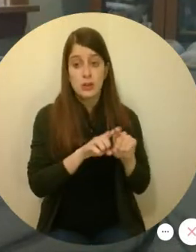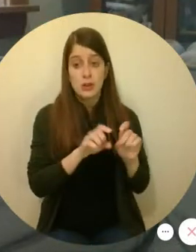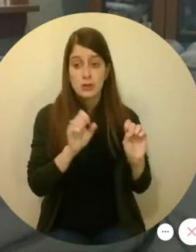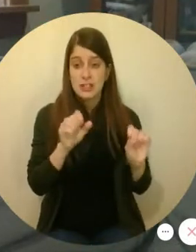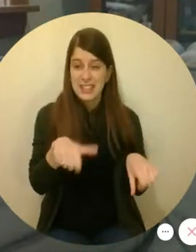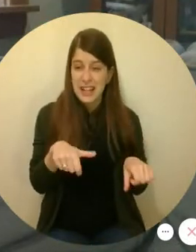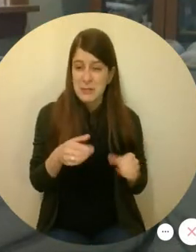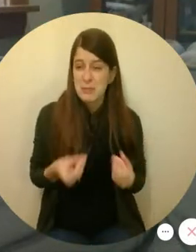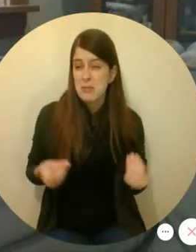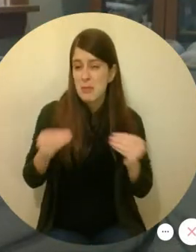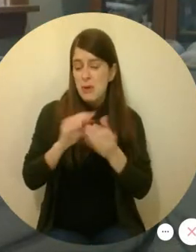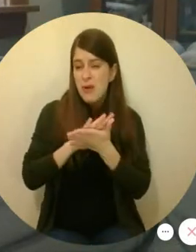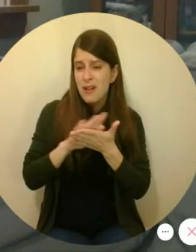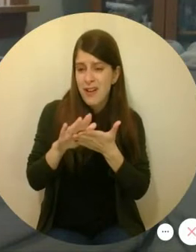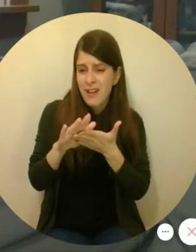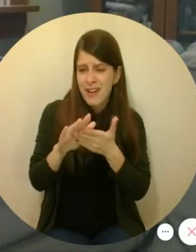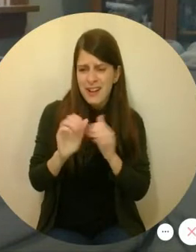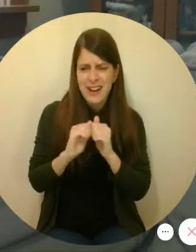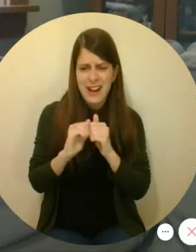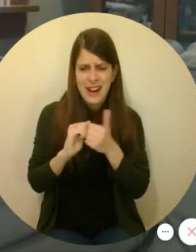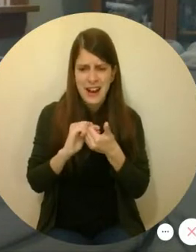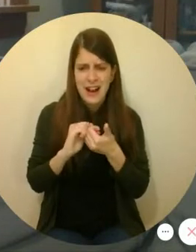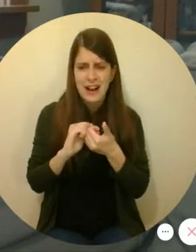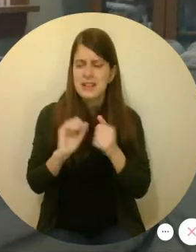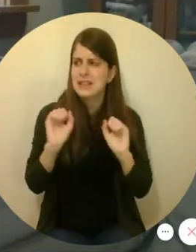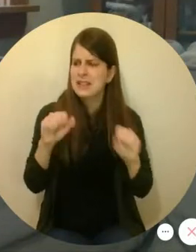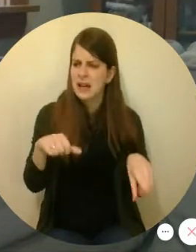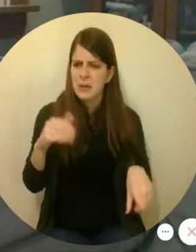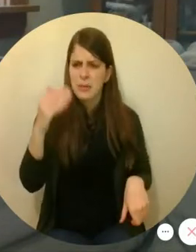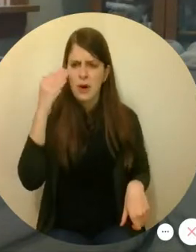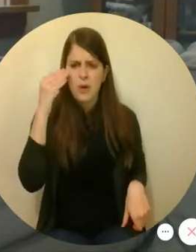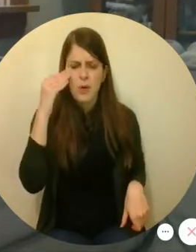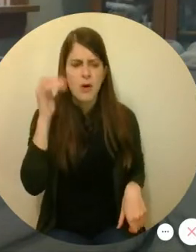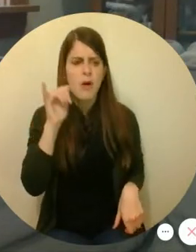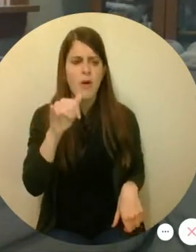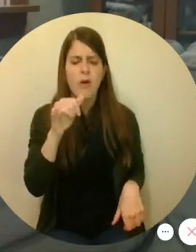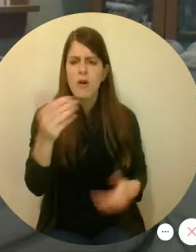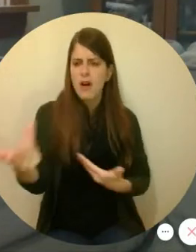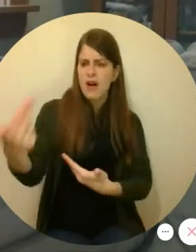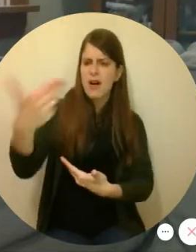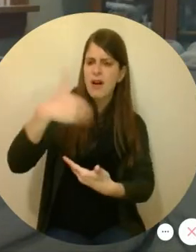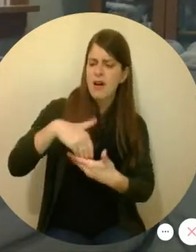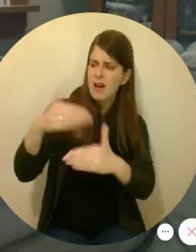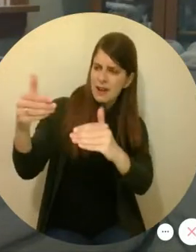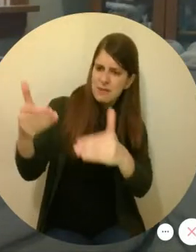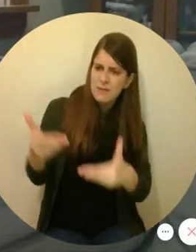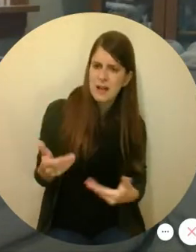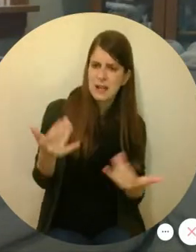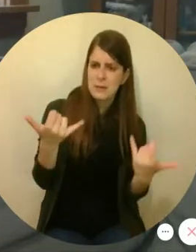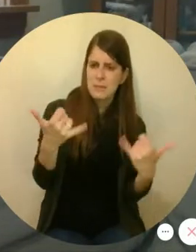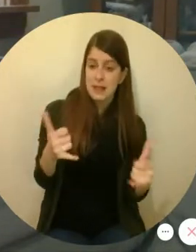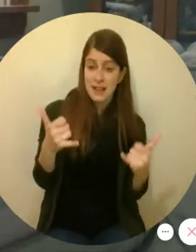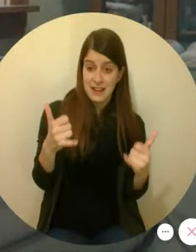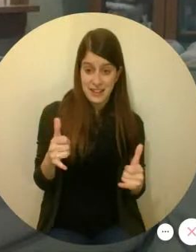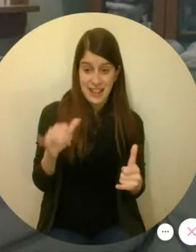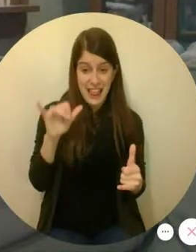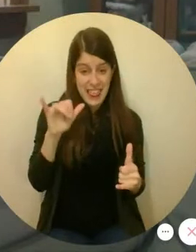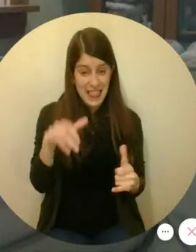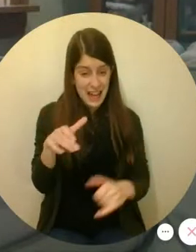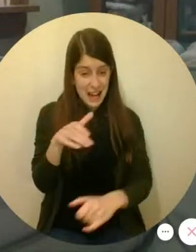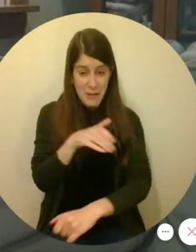one another? How can we be mindful about being inclusive, which is so powerful and